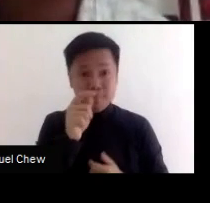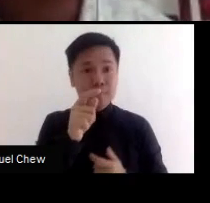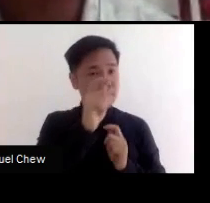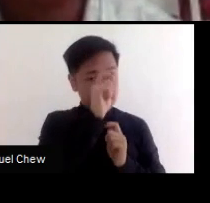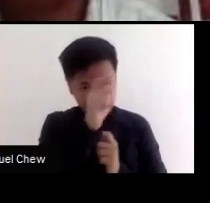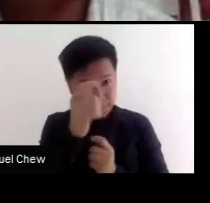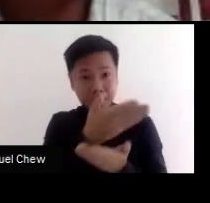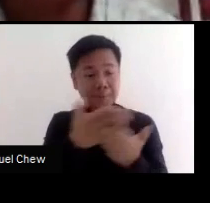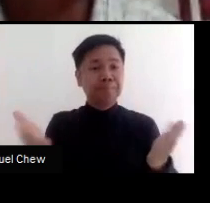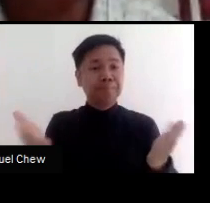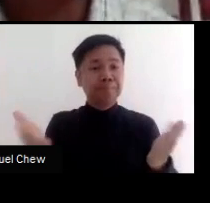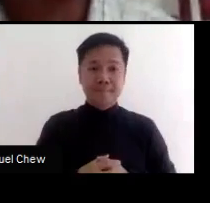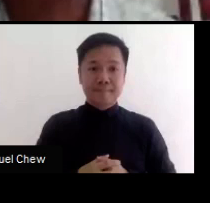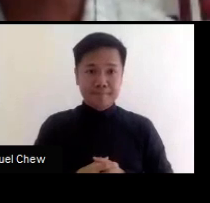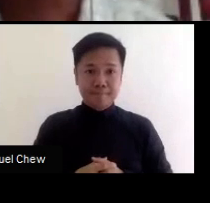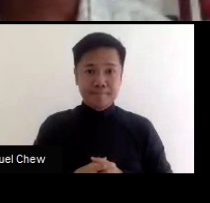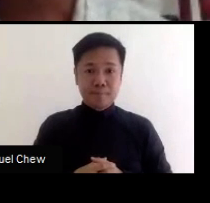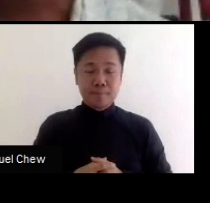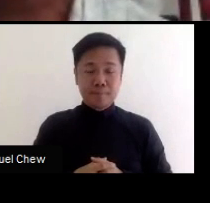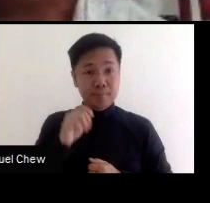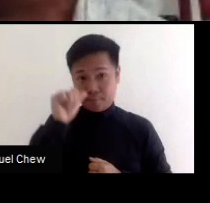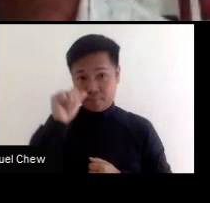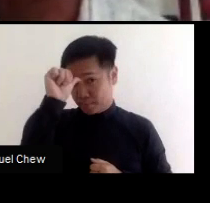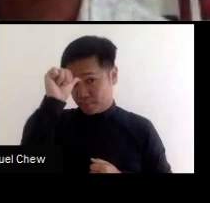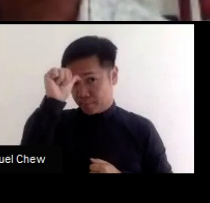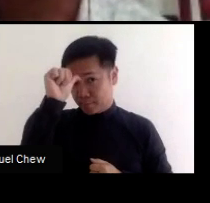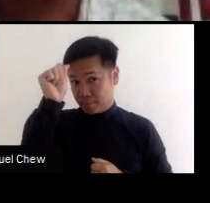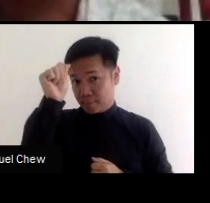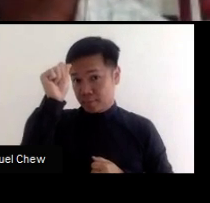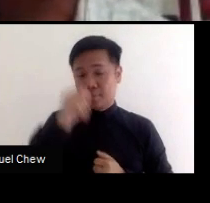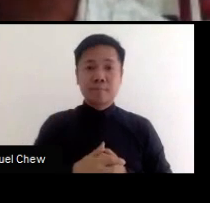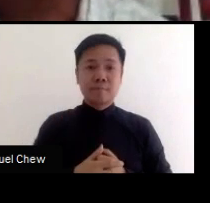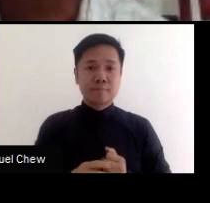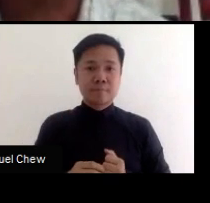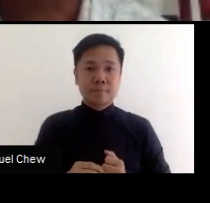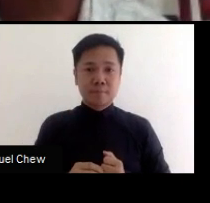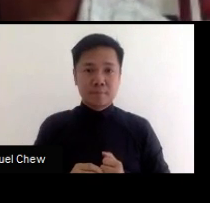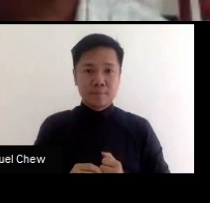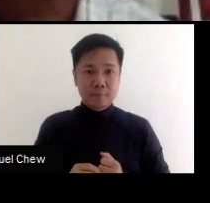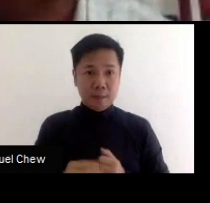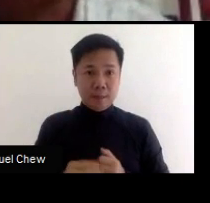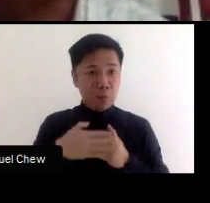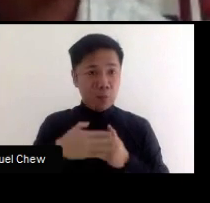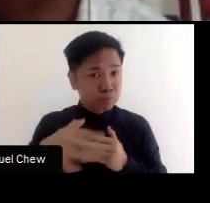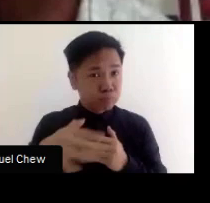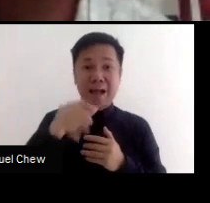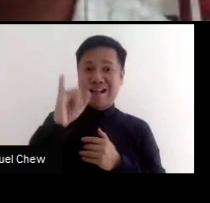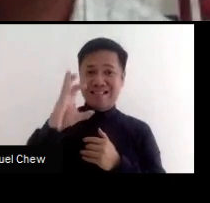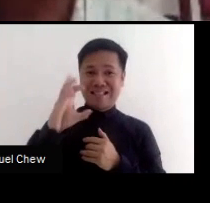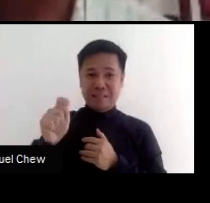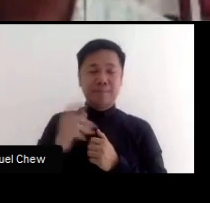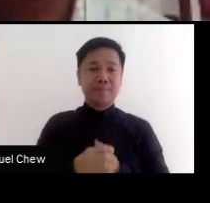gentlemen. India is continuing its steady progress in implementing the POA and realizing the vision of the ICPD and in achieving